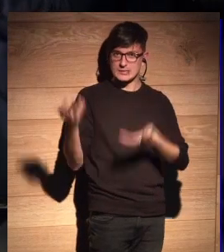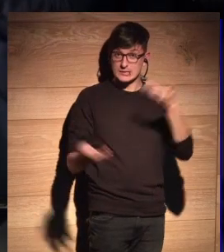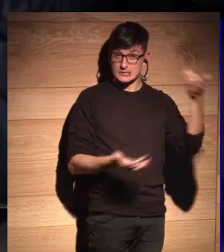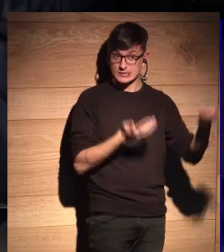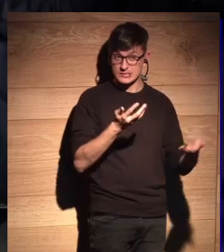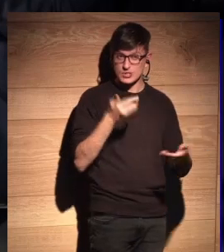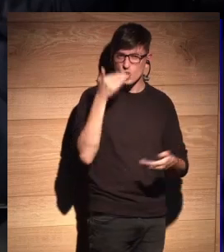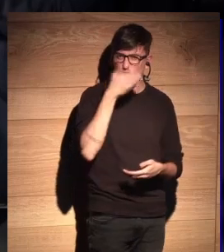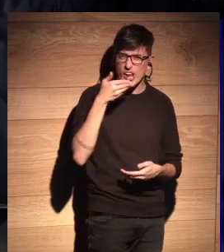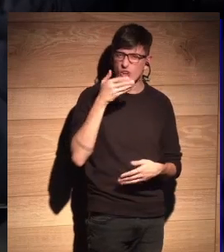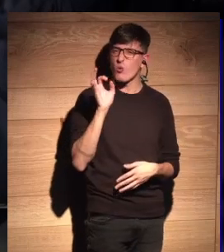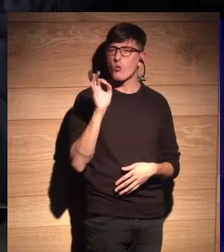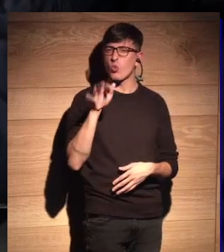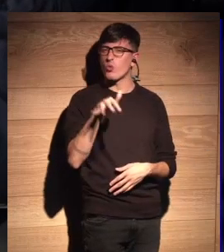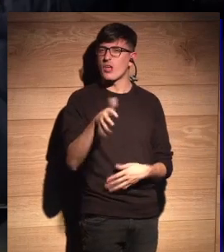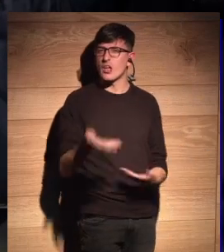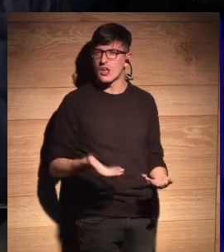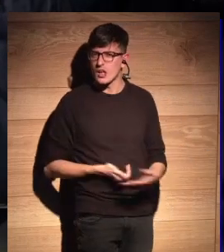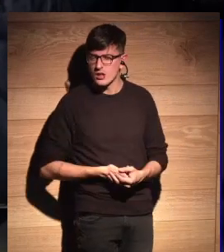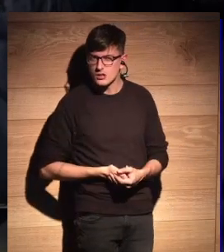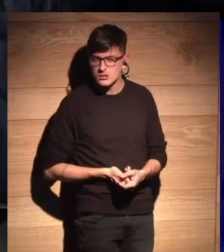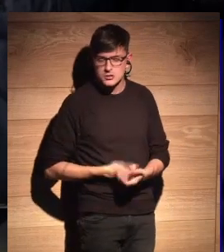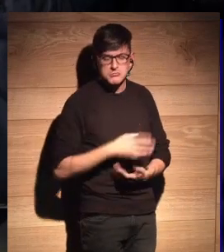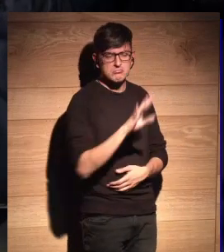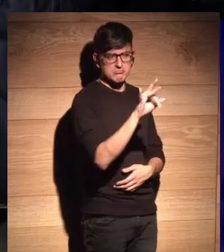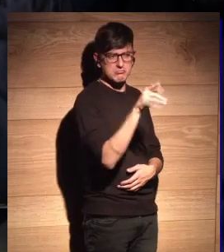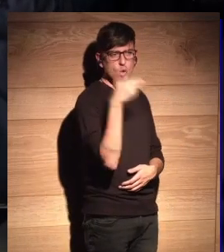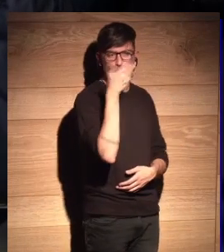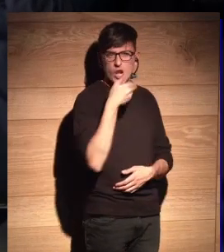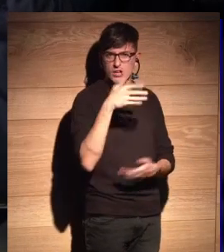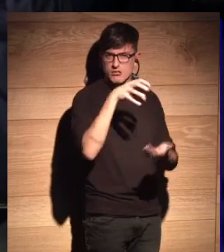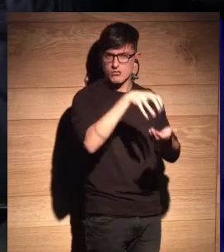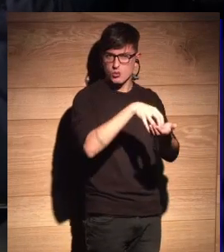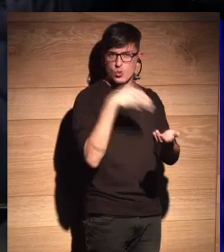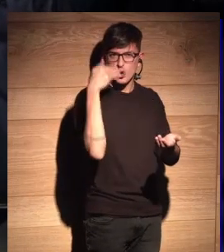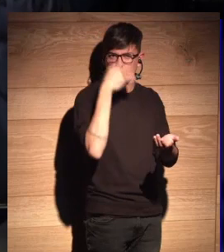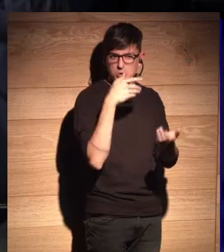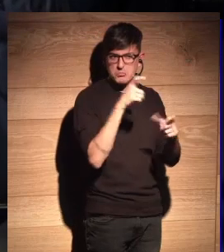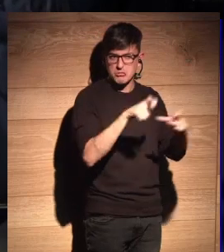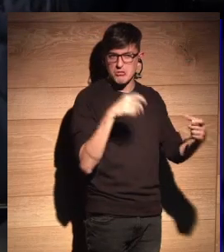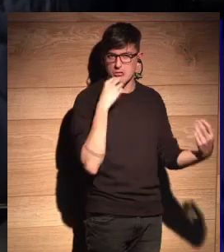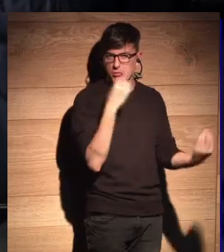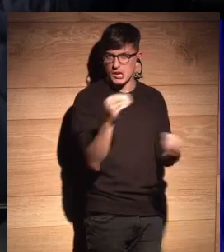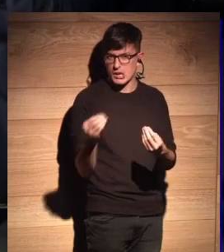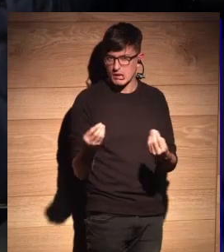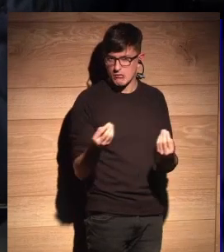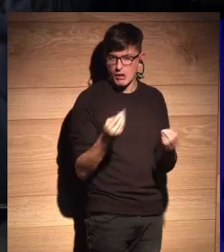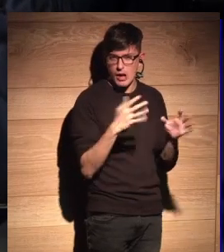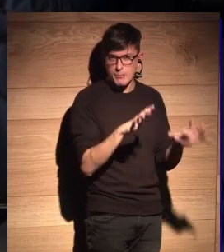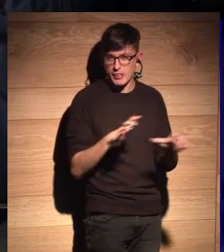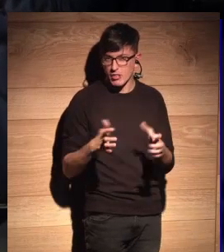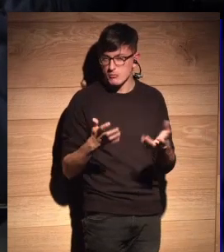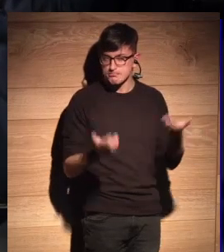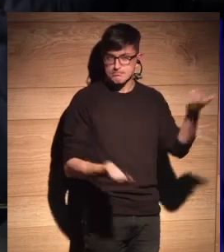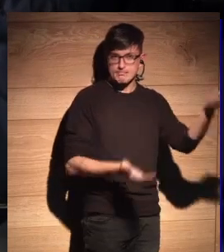a school for it was a young people learning to perform for other children. So it's kind of so